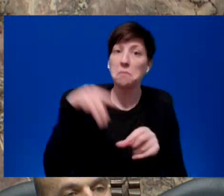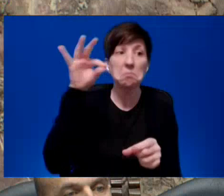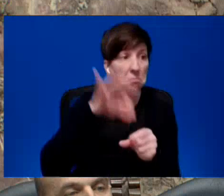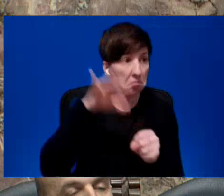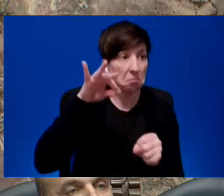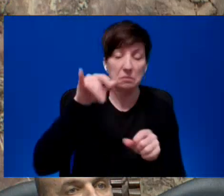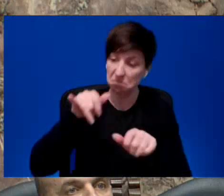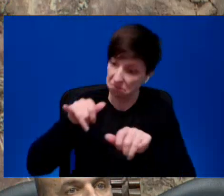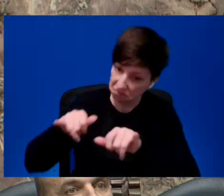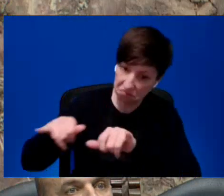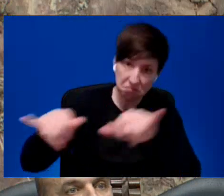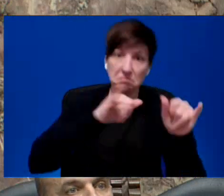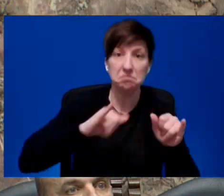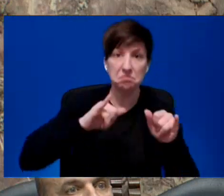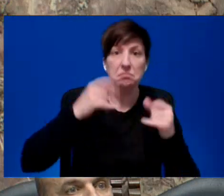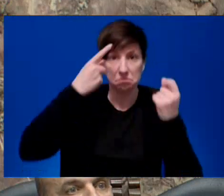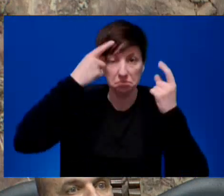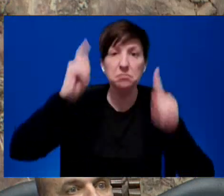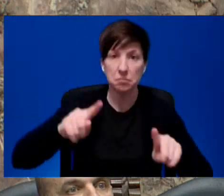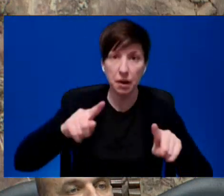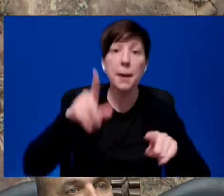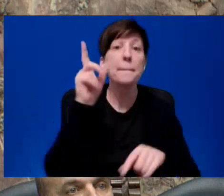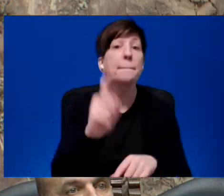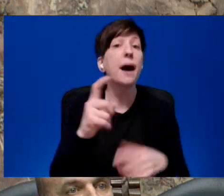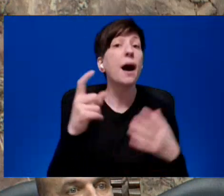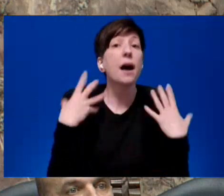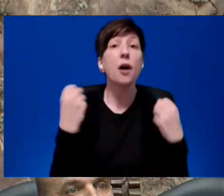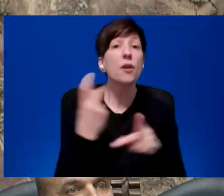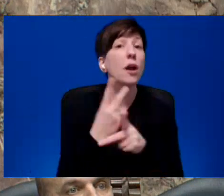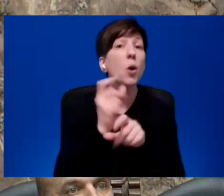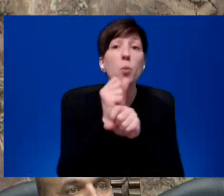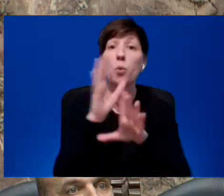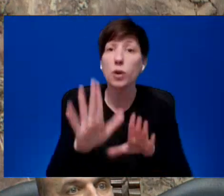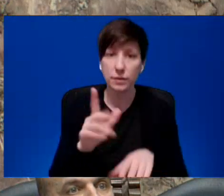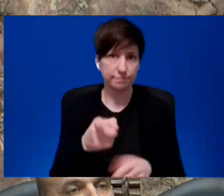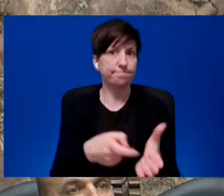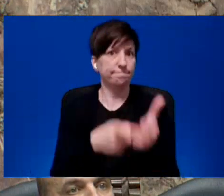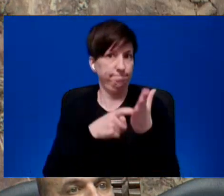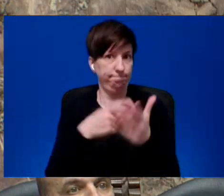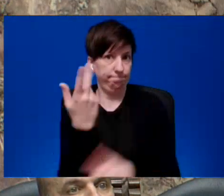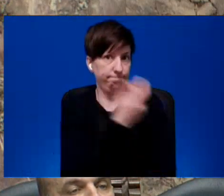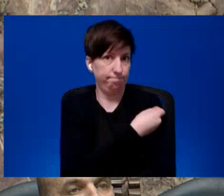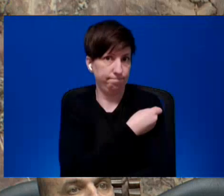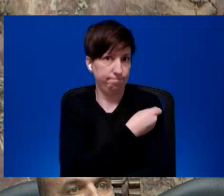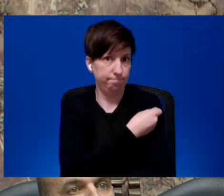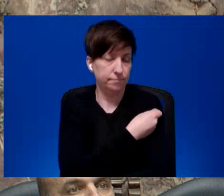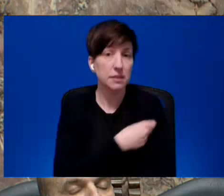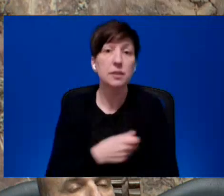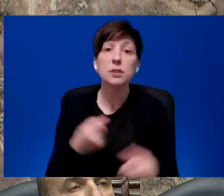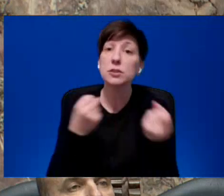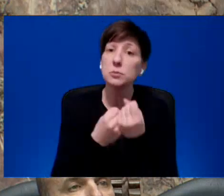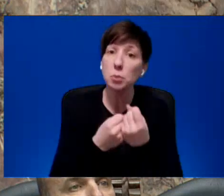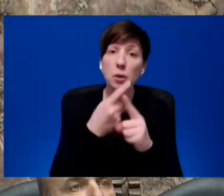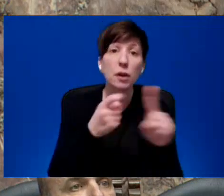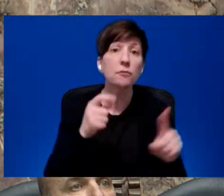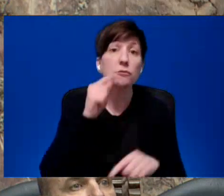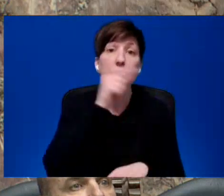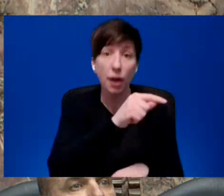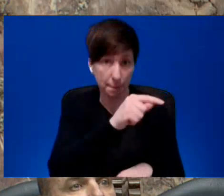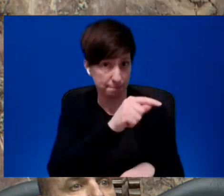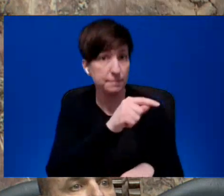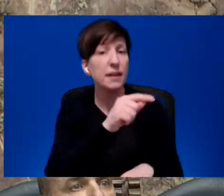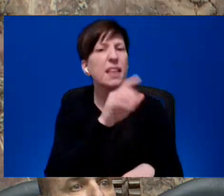vaccine requirement for healthcare workers. It was strongly supported, for example, by the member's leader of the